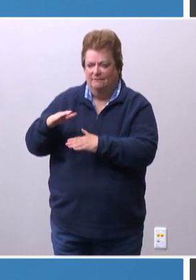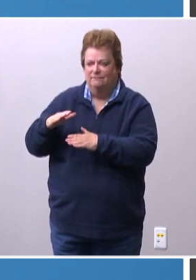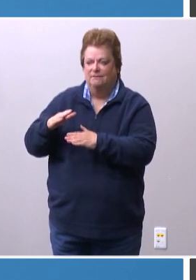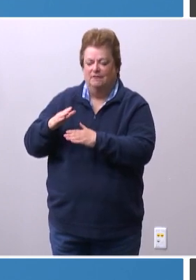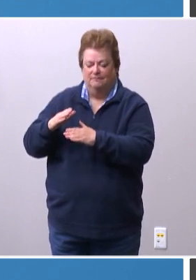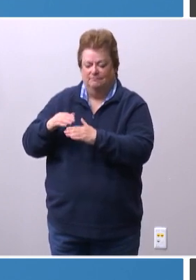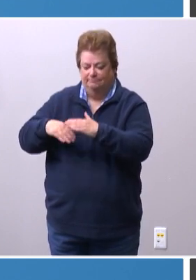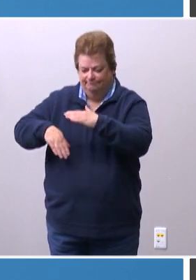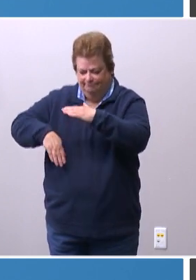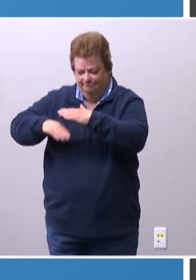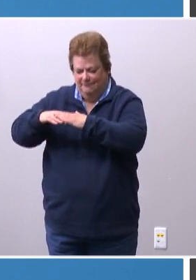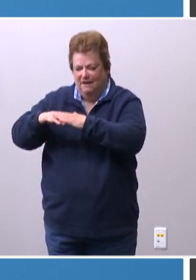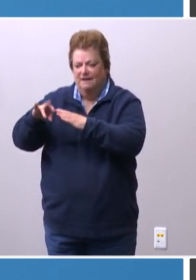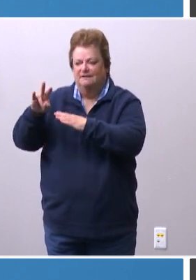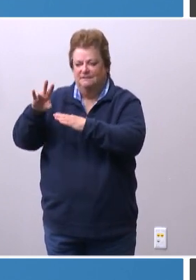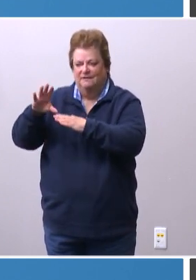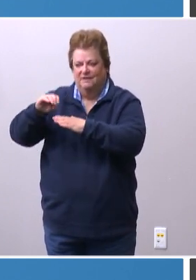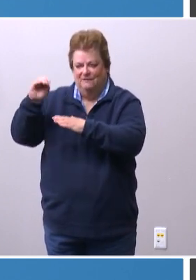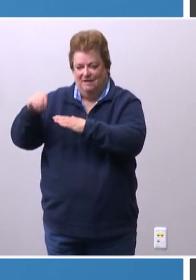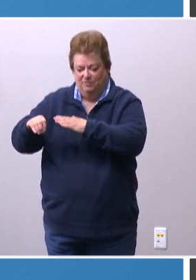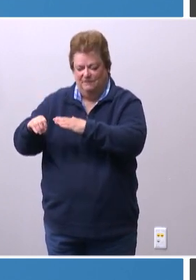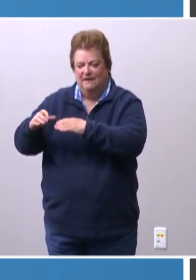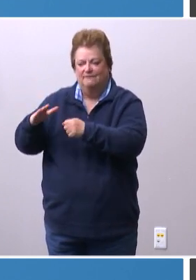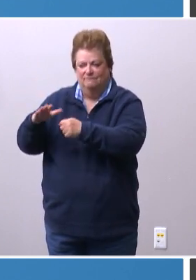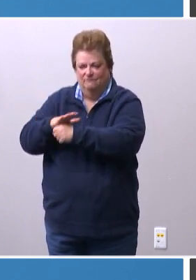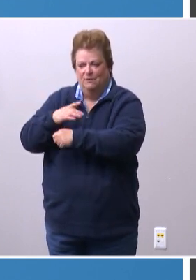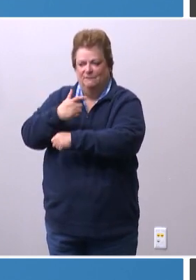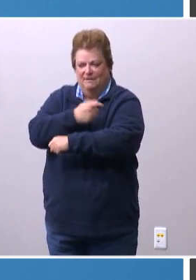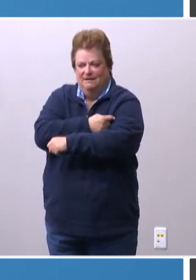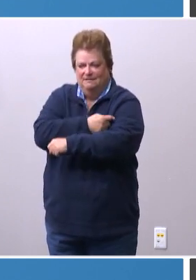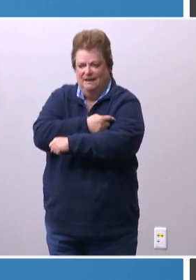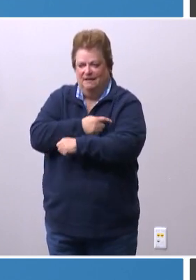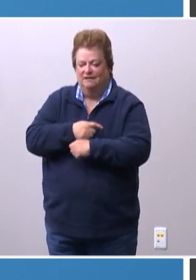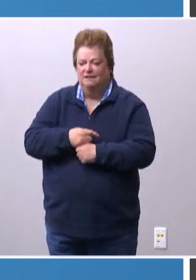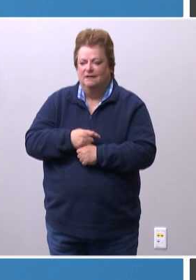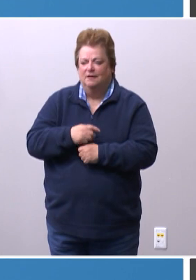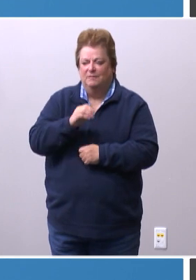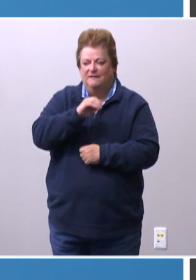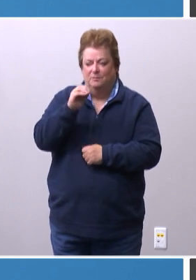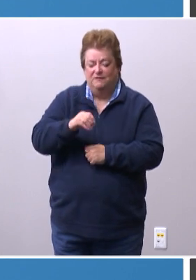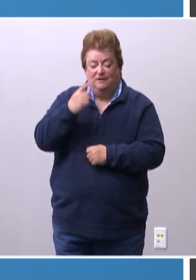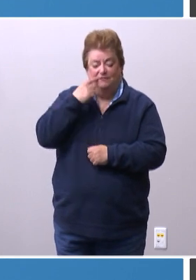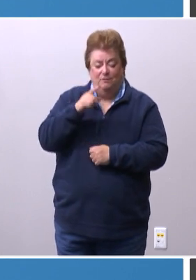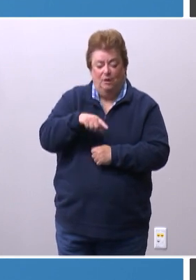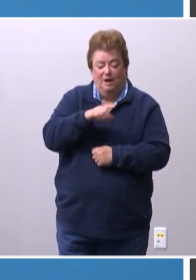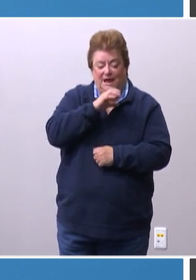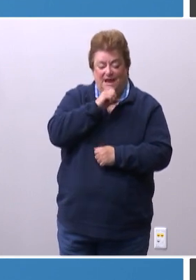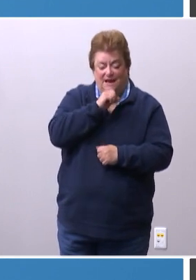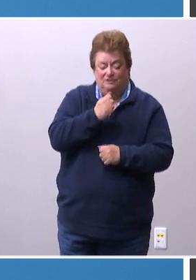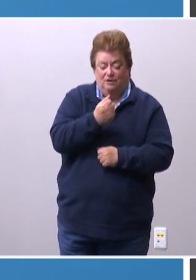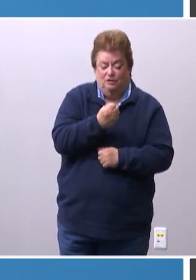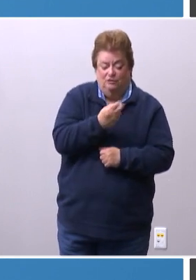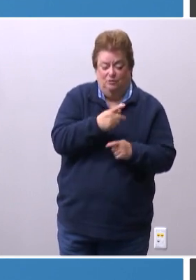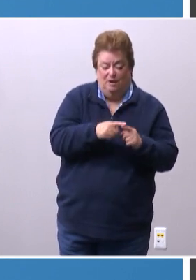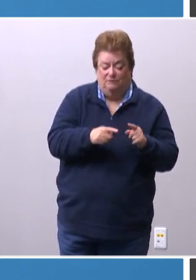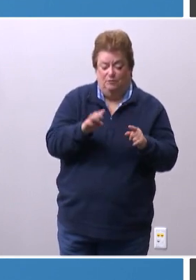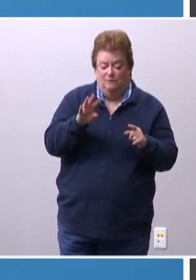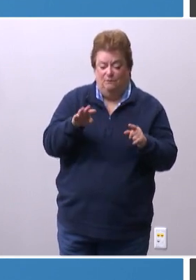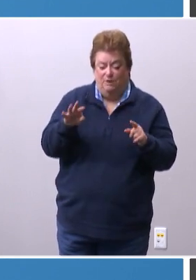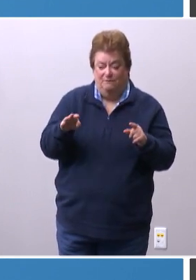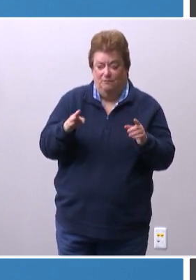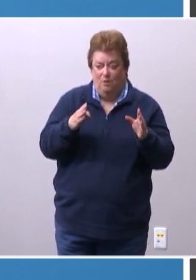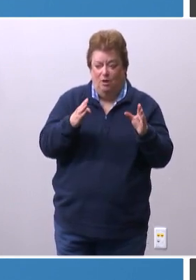exceeded 75% fully vaccinated. The percentages for the age groups 12 through 44 are